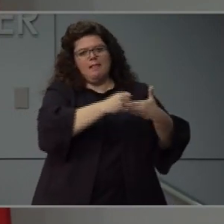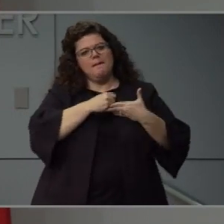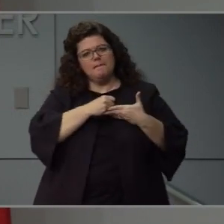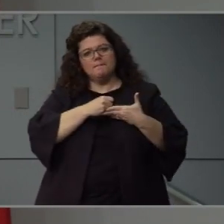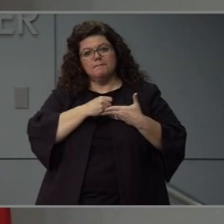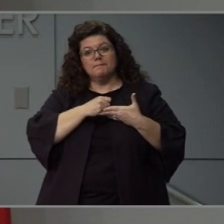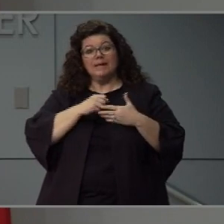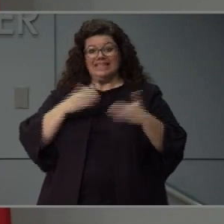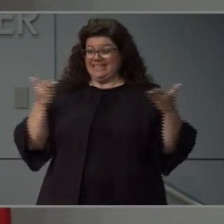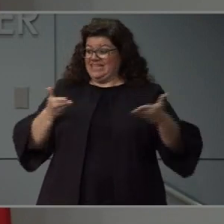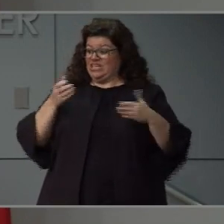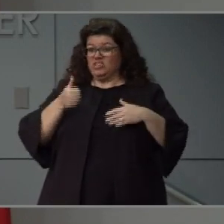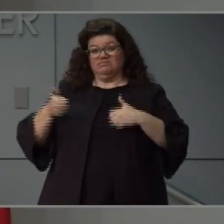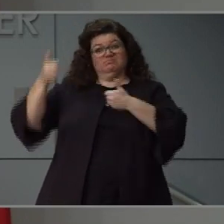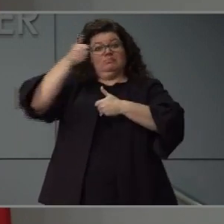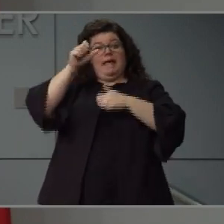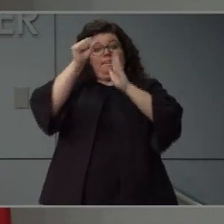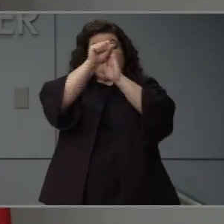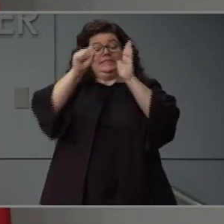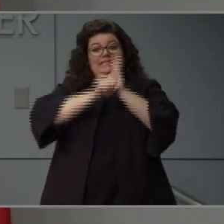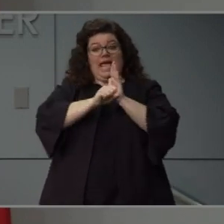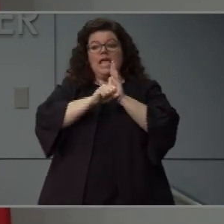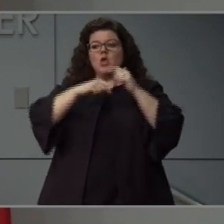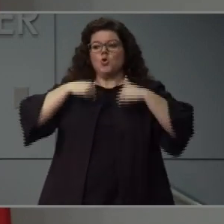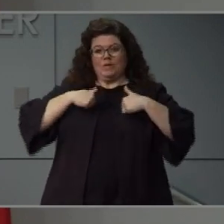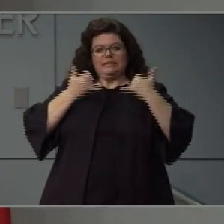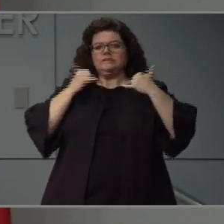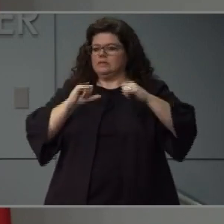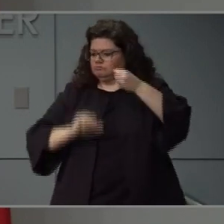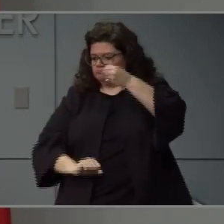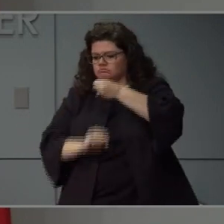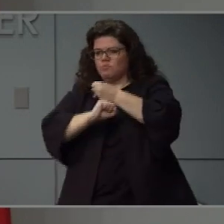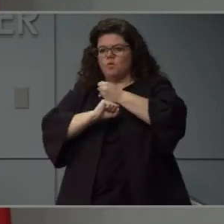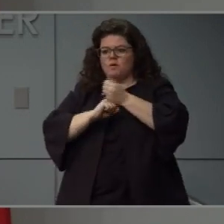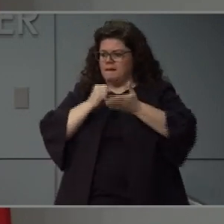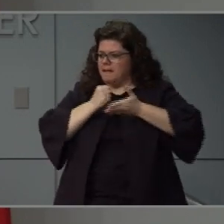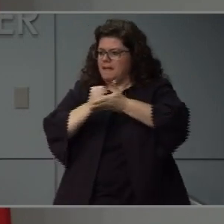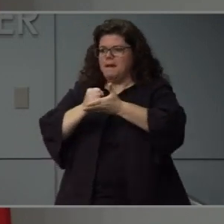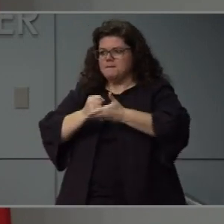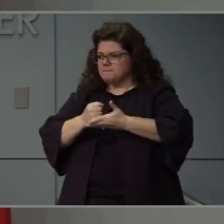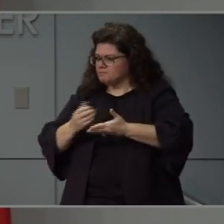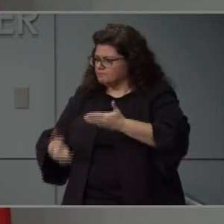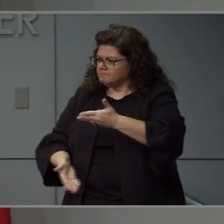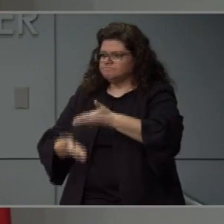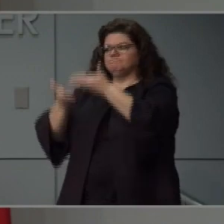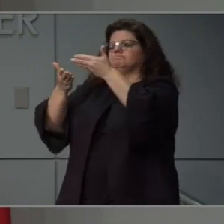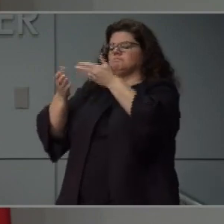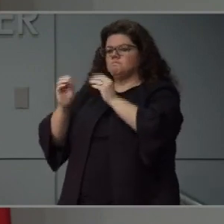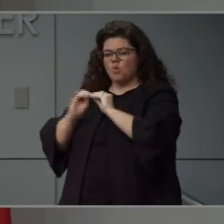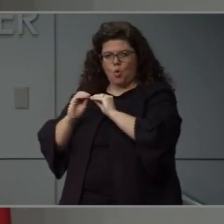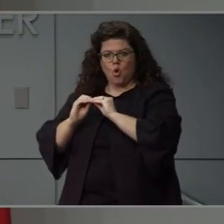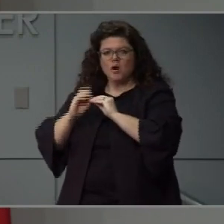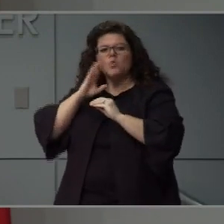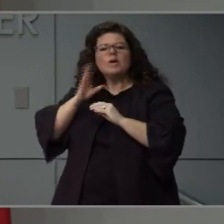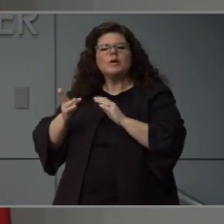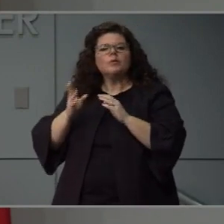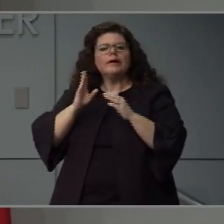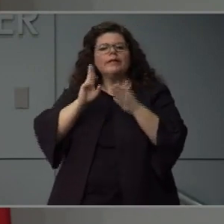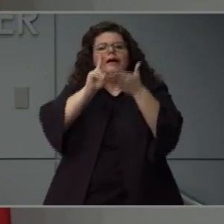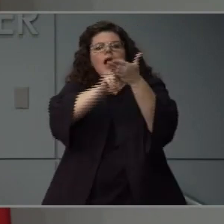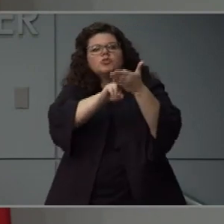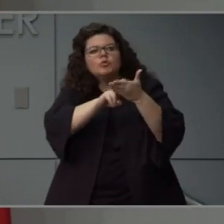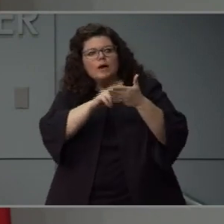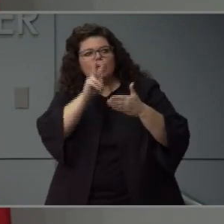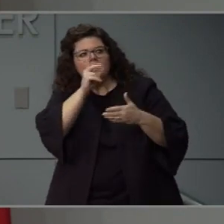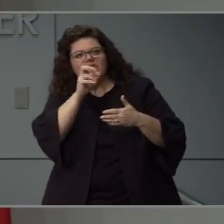still make sure that we are filling in gaps even further than that, that that you will see us contract with particular vendors